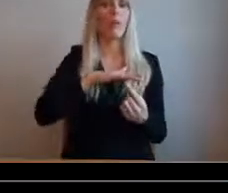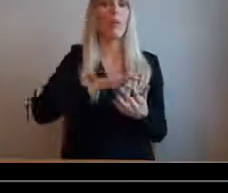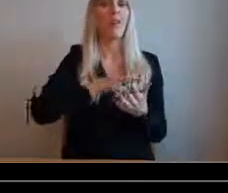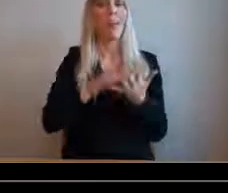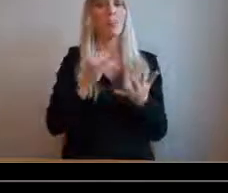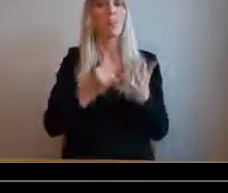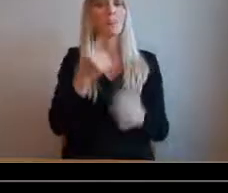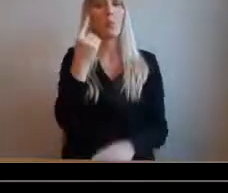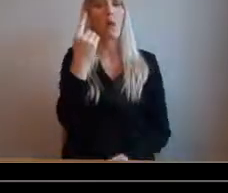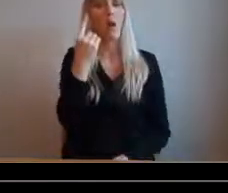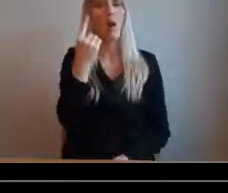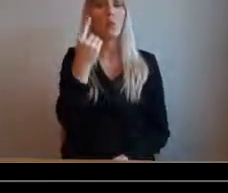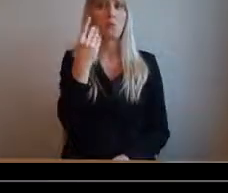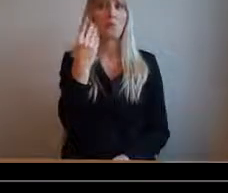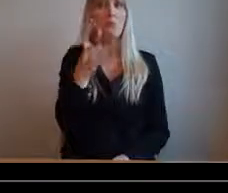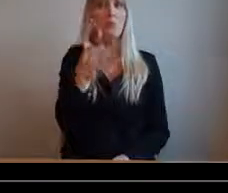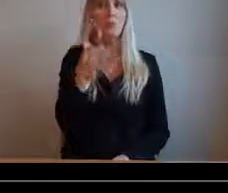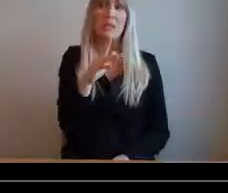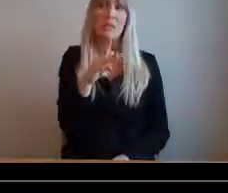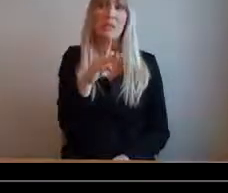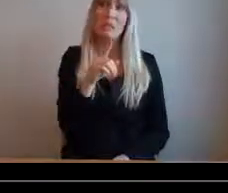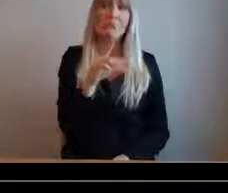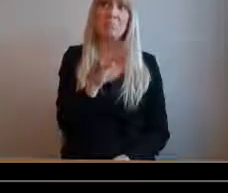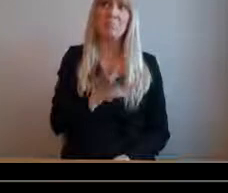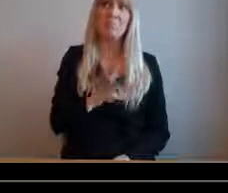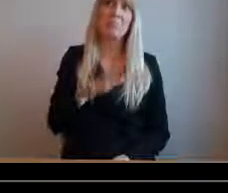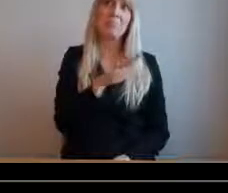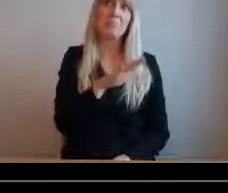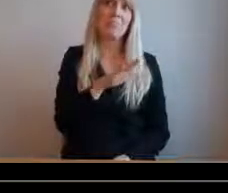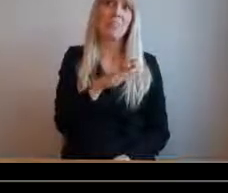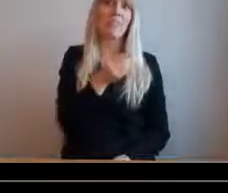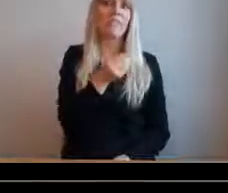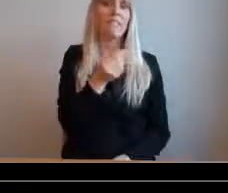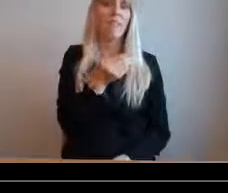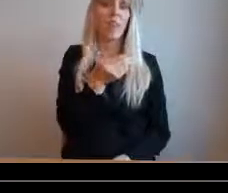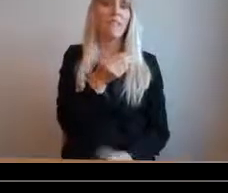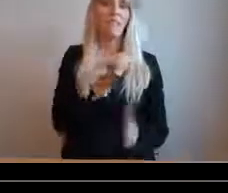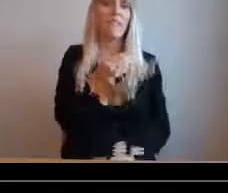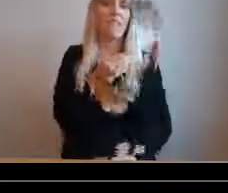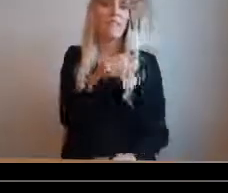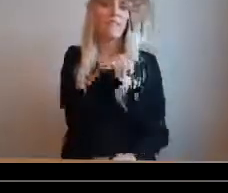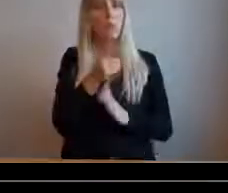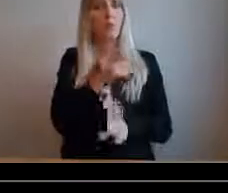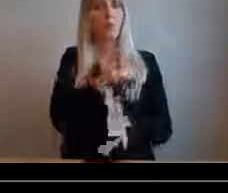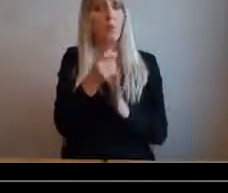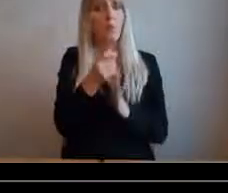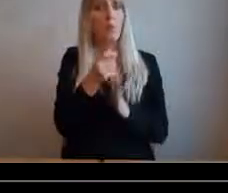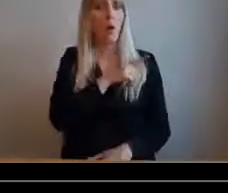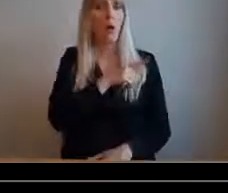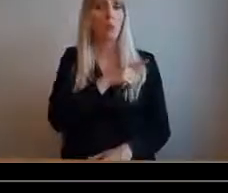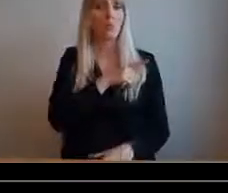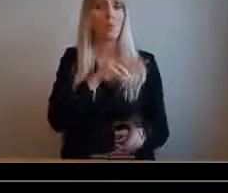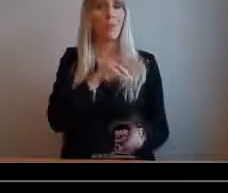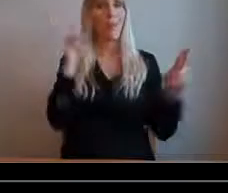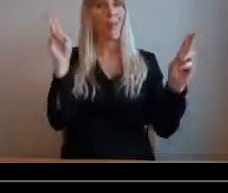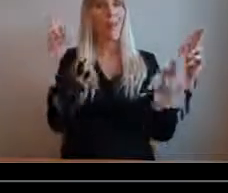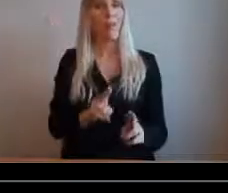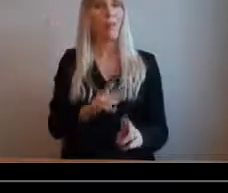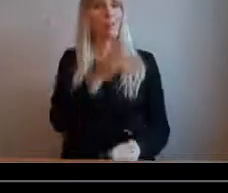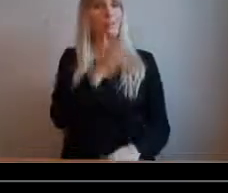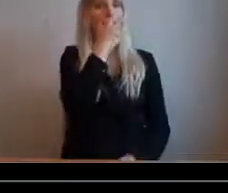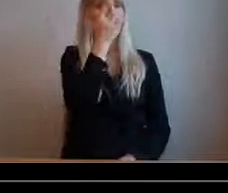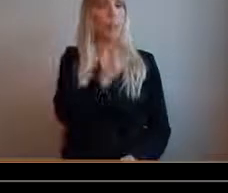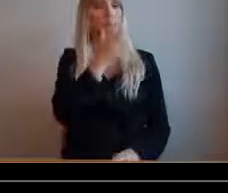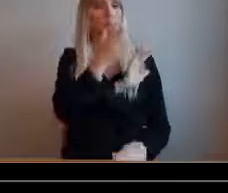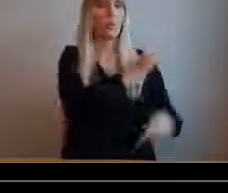HS1, really, we've actually most probably there's been a lot improvements because we've got a lot less utilities,